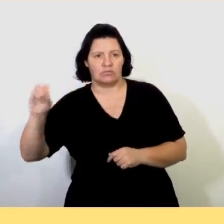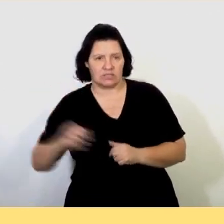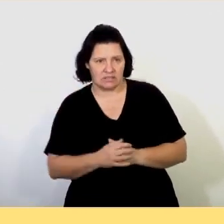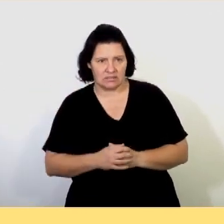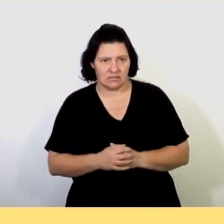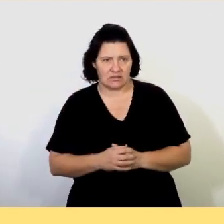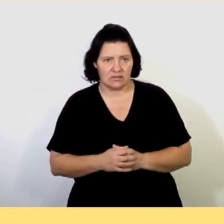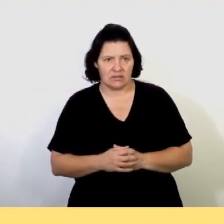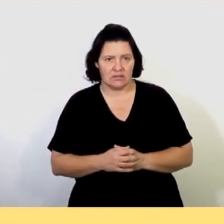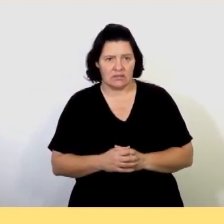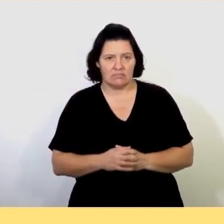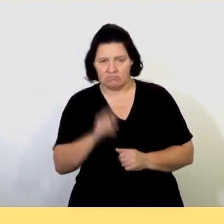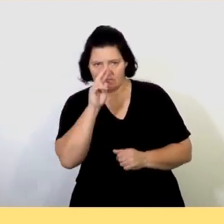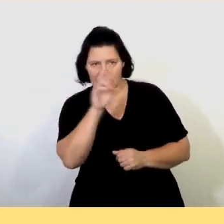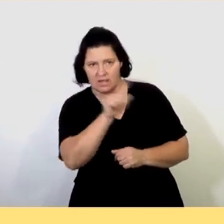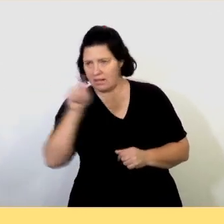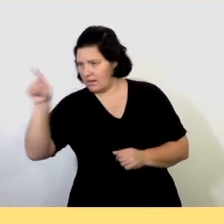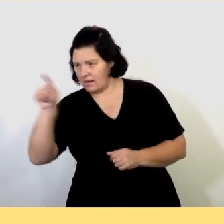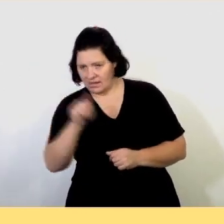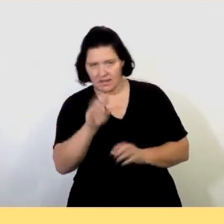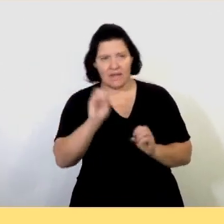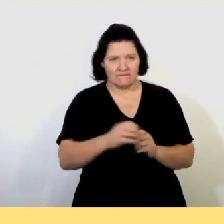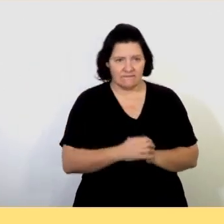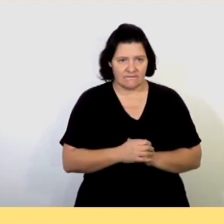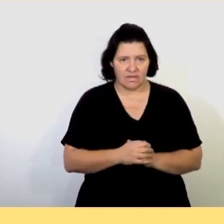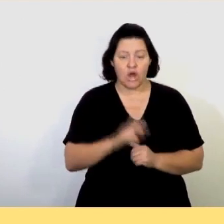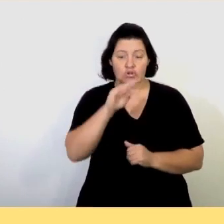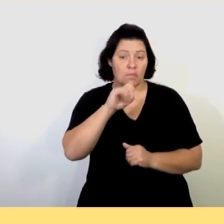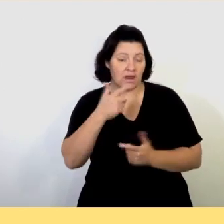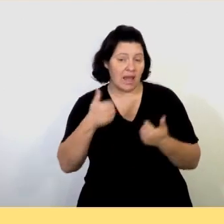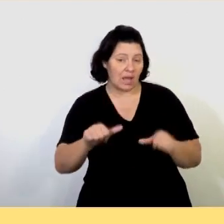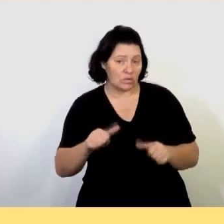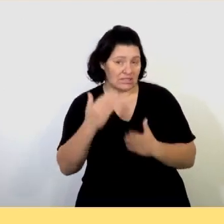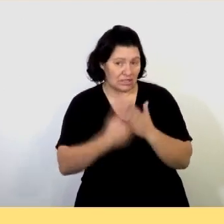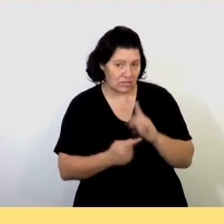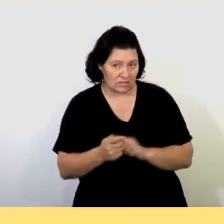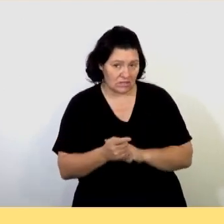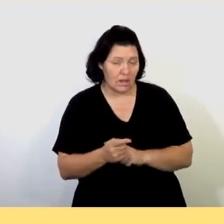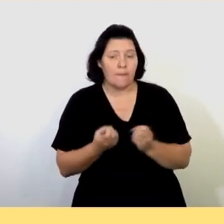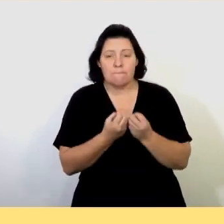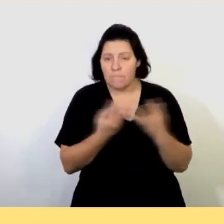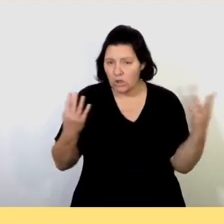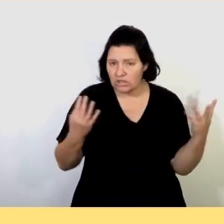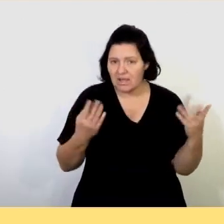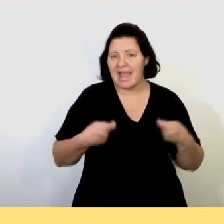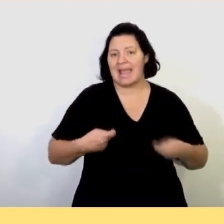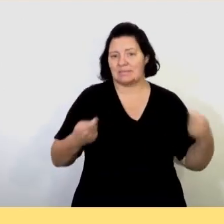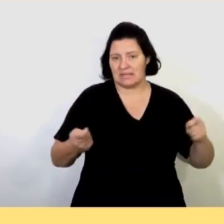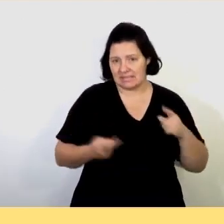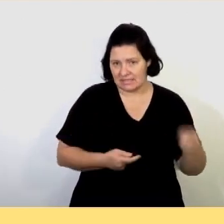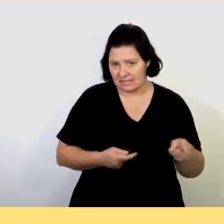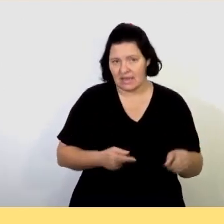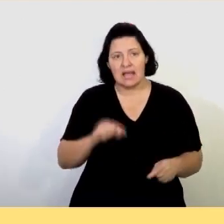17,200, and I can see it over here. Remember, nominal account section, these are mostly